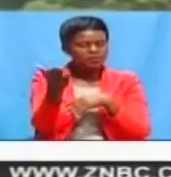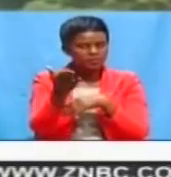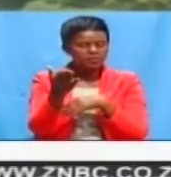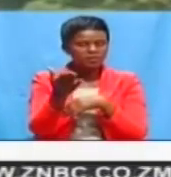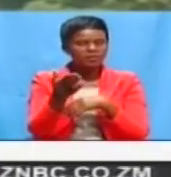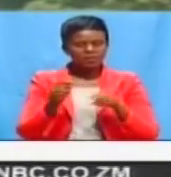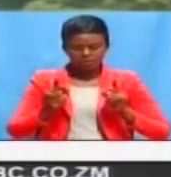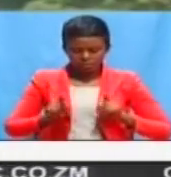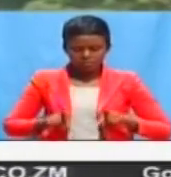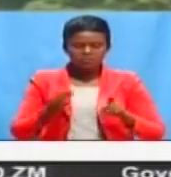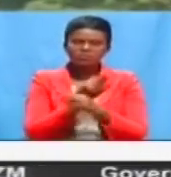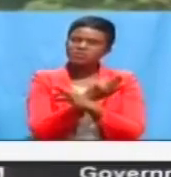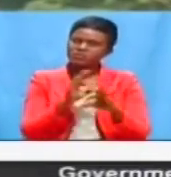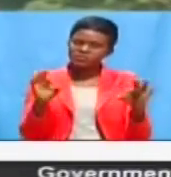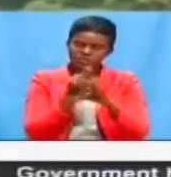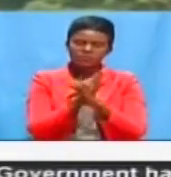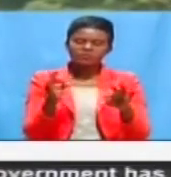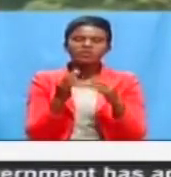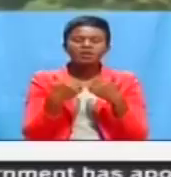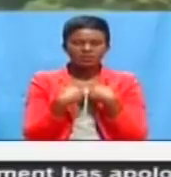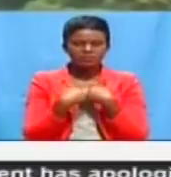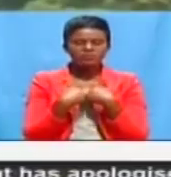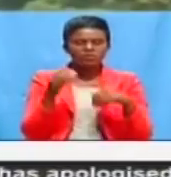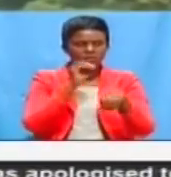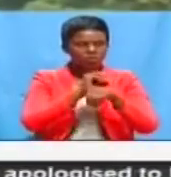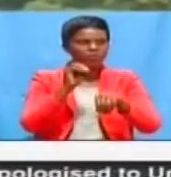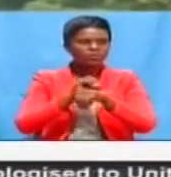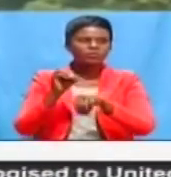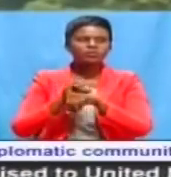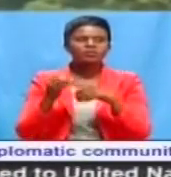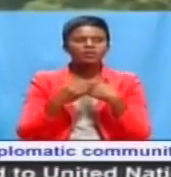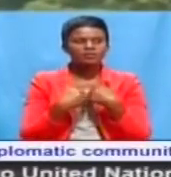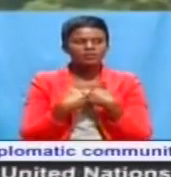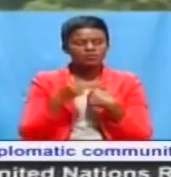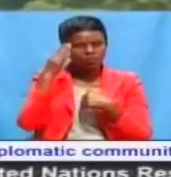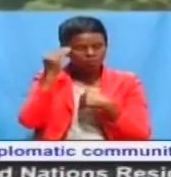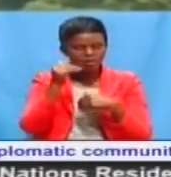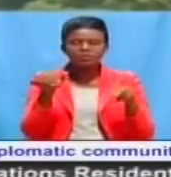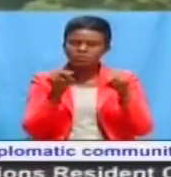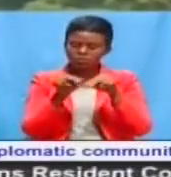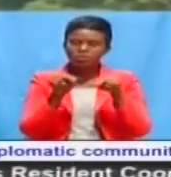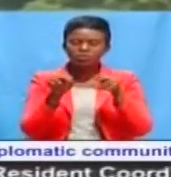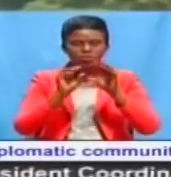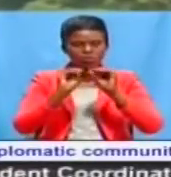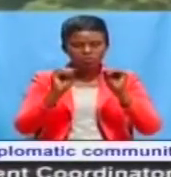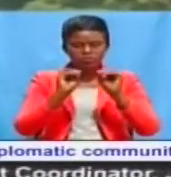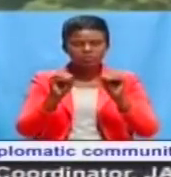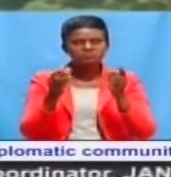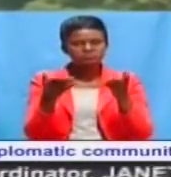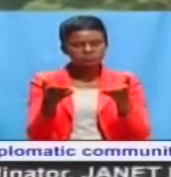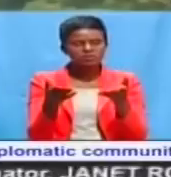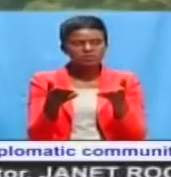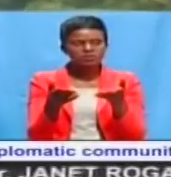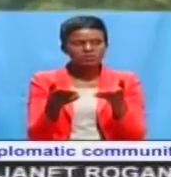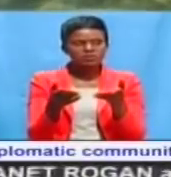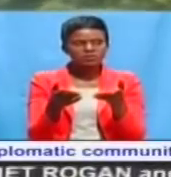anyone is free to explore those opportunities, because it's normal with coaches, and they're also human beings,